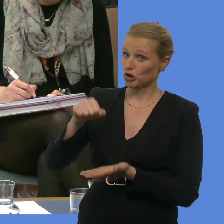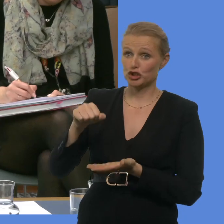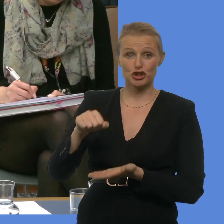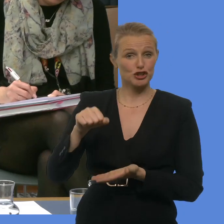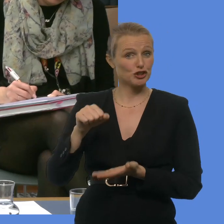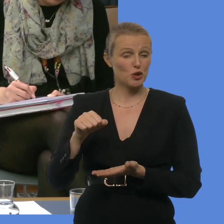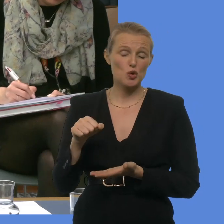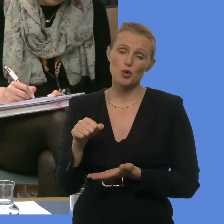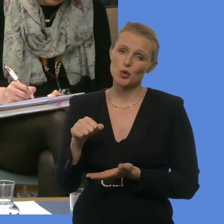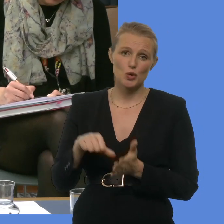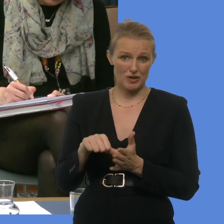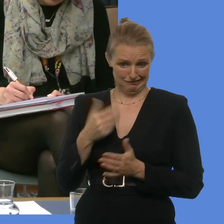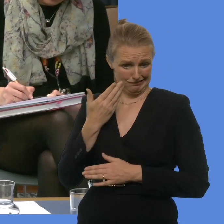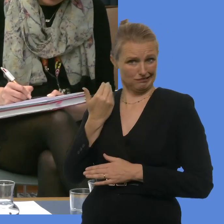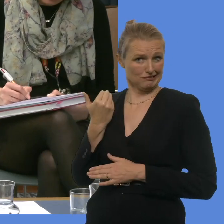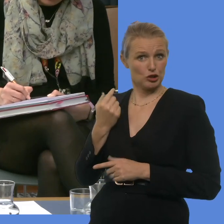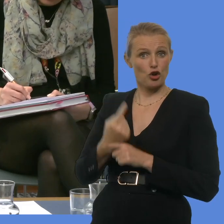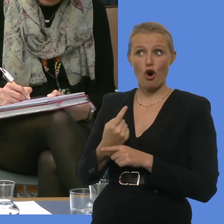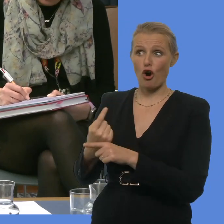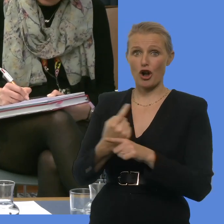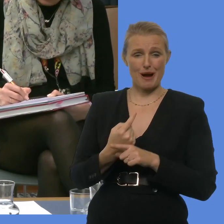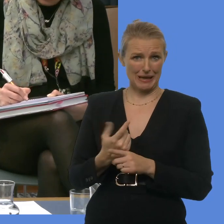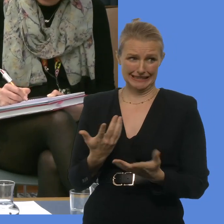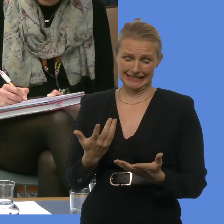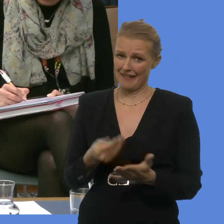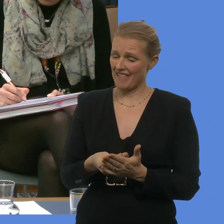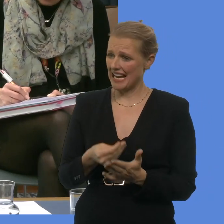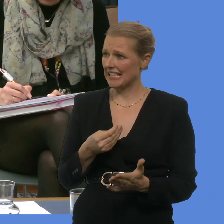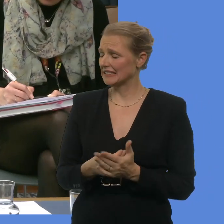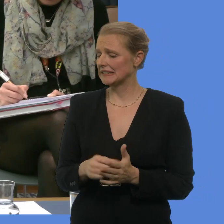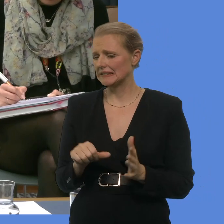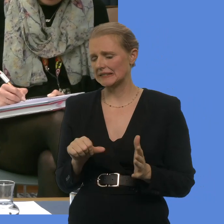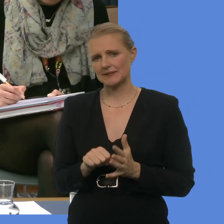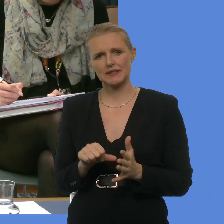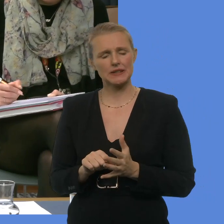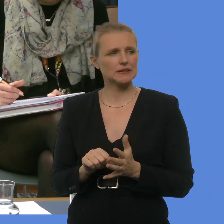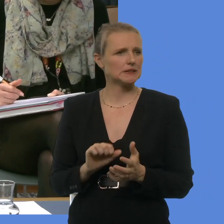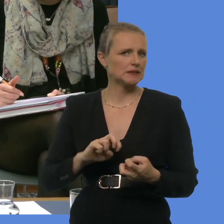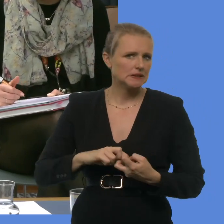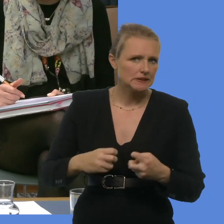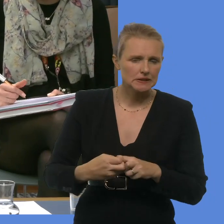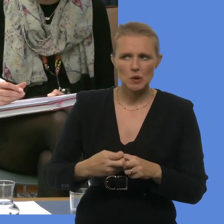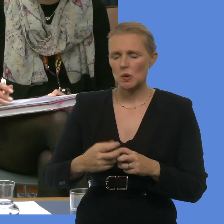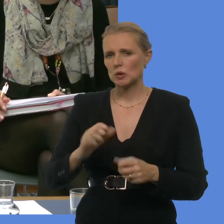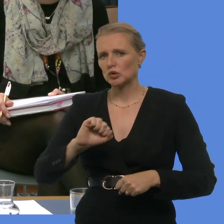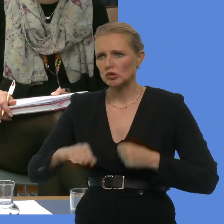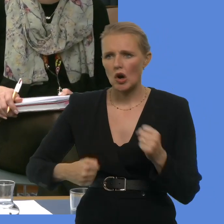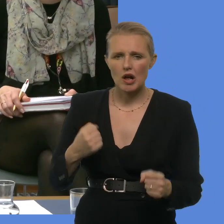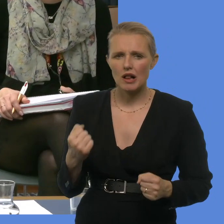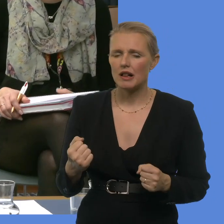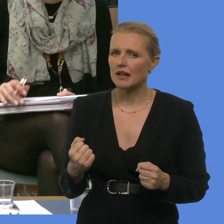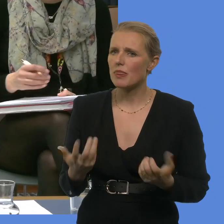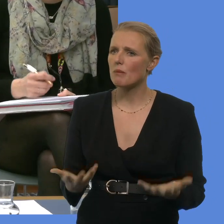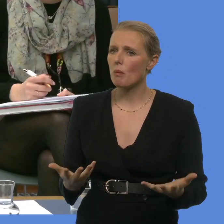The committee would have heard from the department earlier about how challenging that context is, and it's also a time when there's